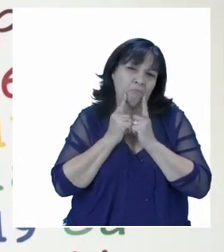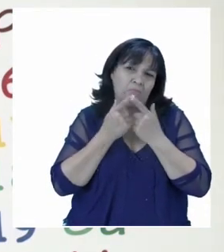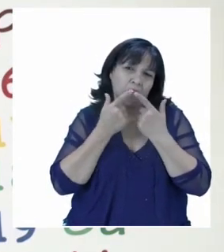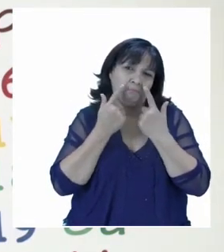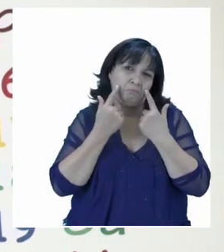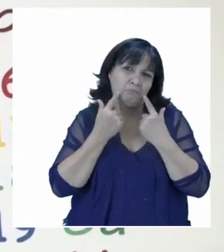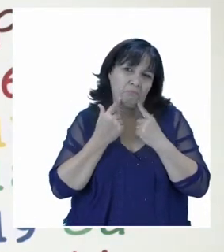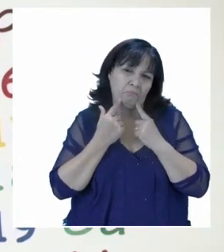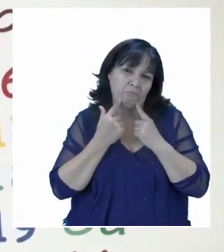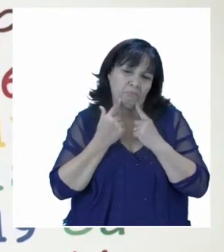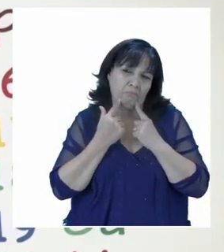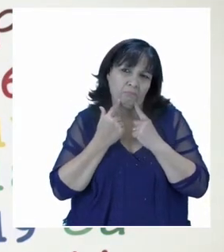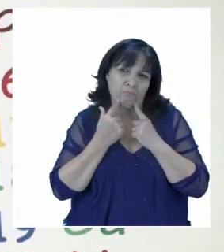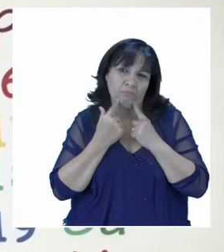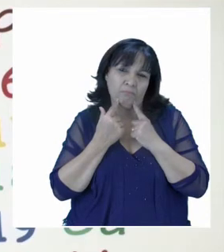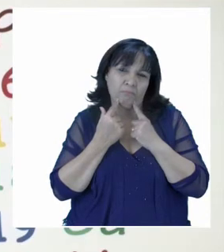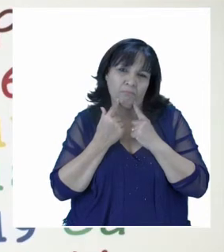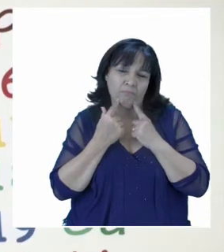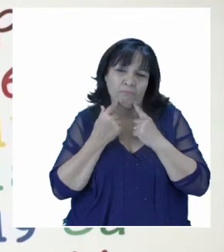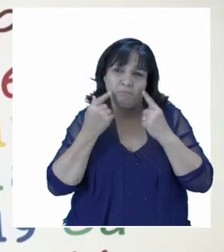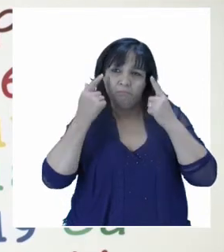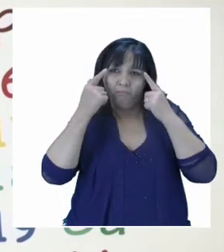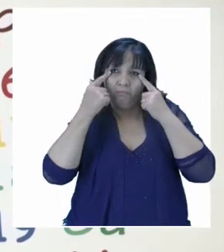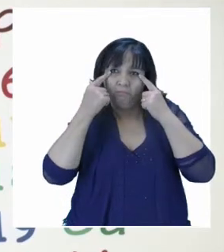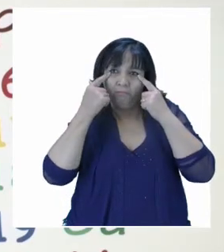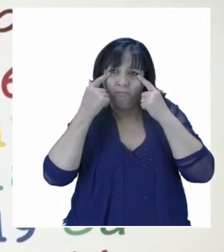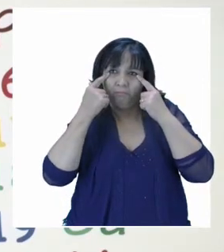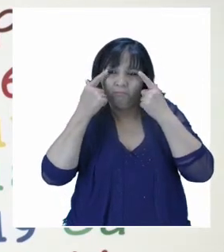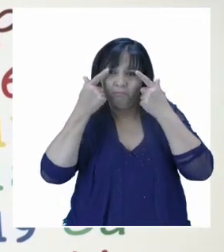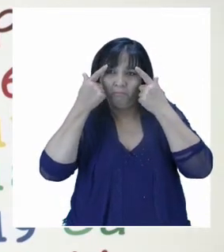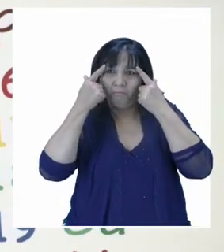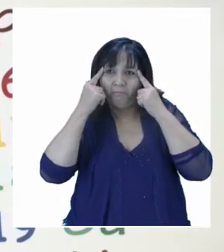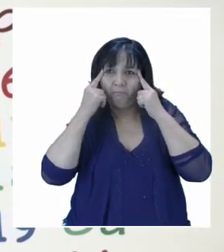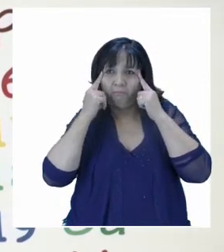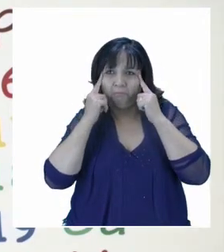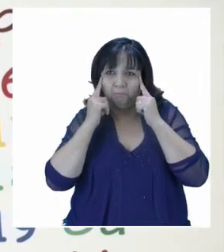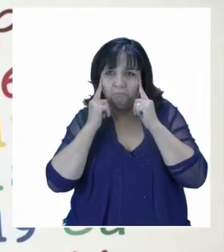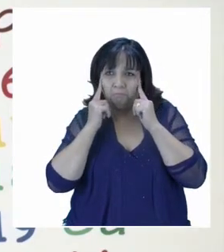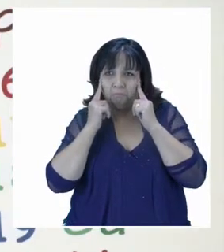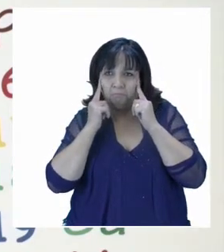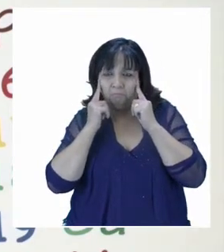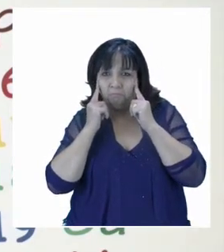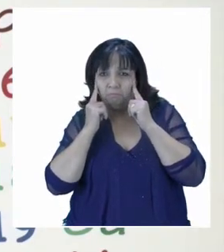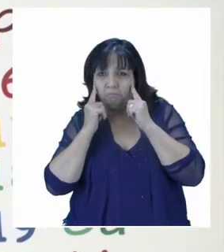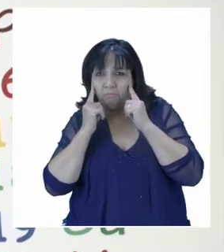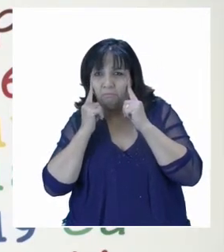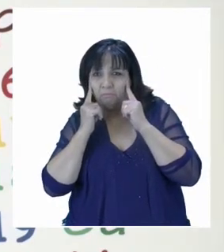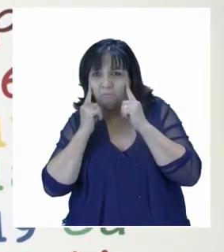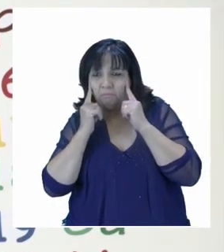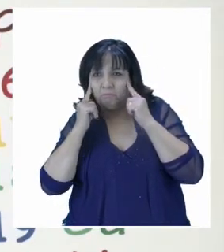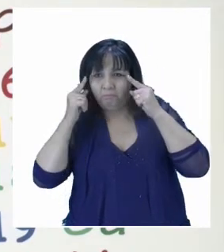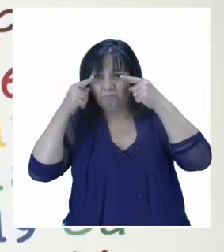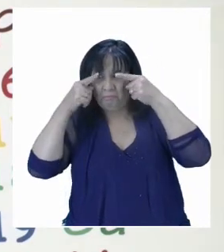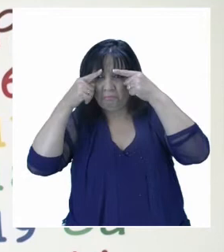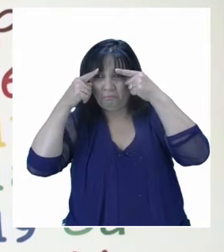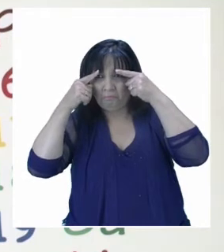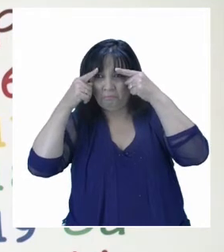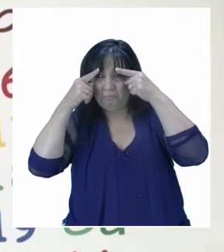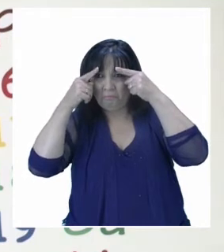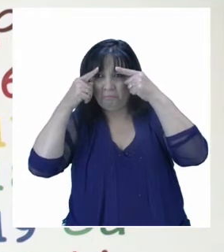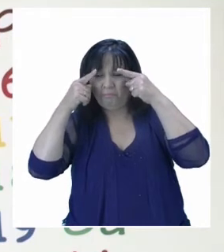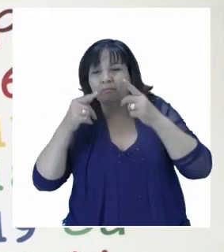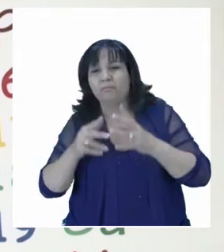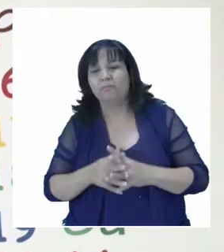down. And our eyebrows also, they change. So everybody, let us try and make